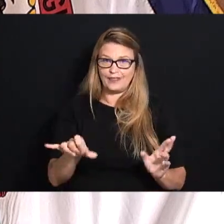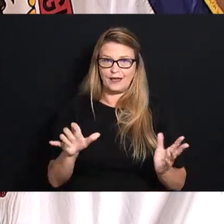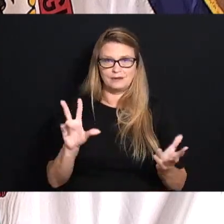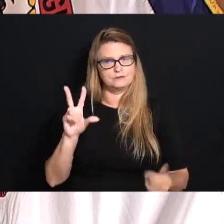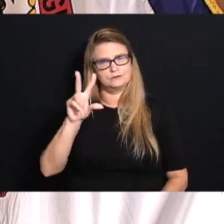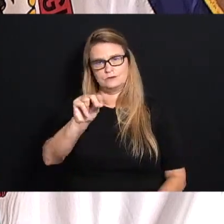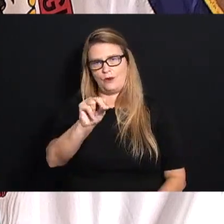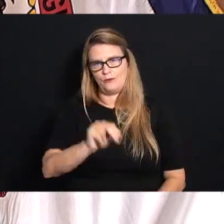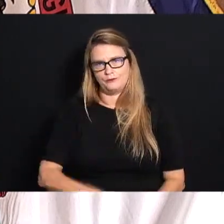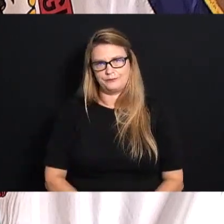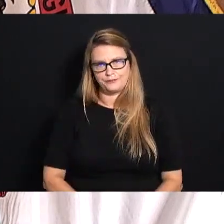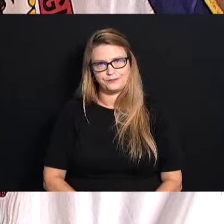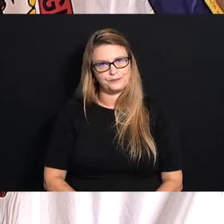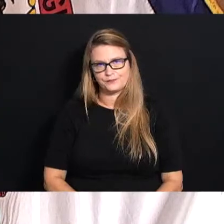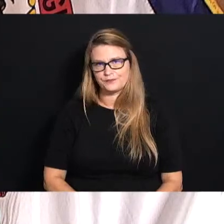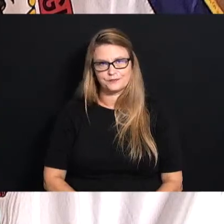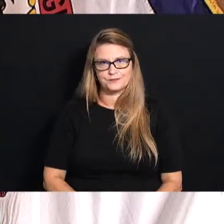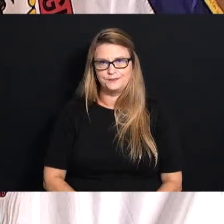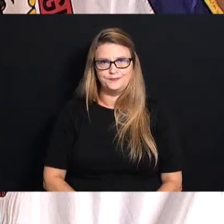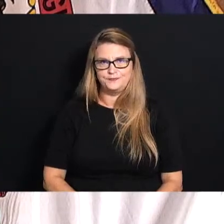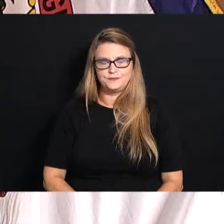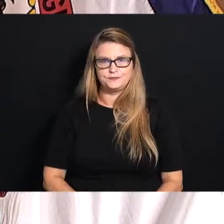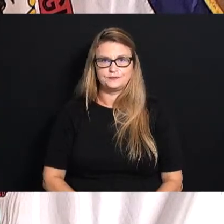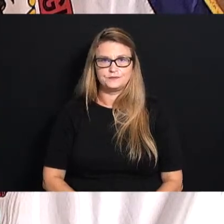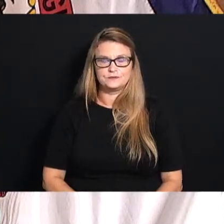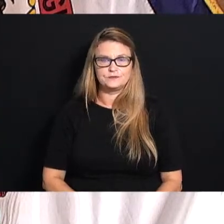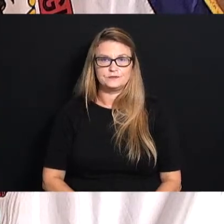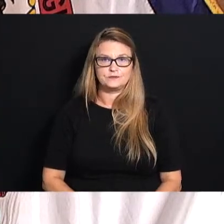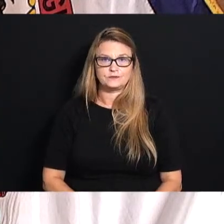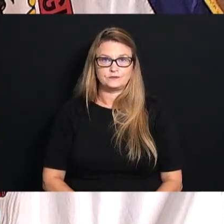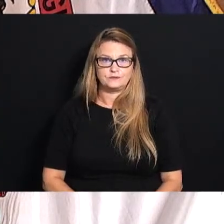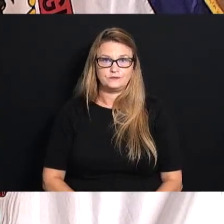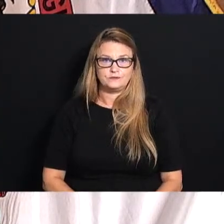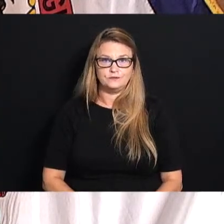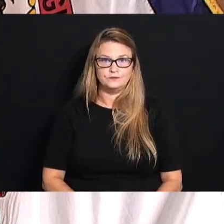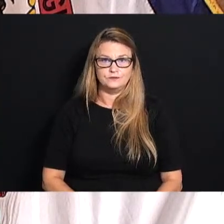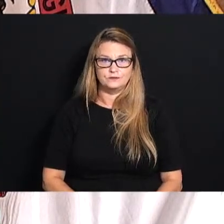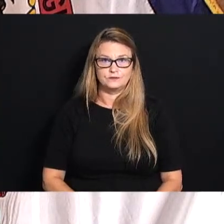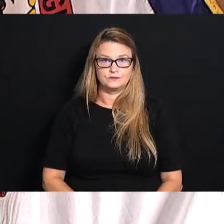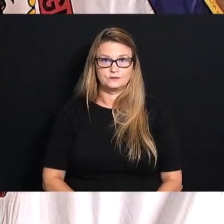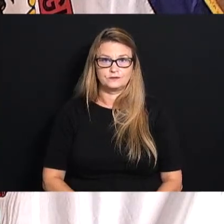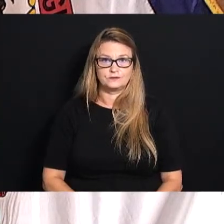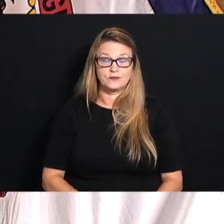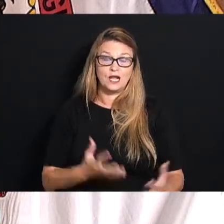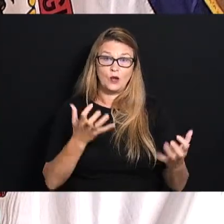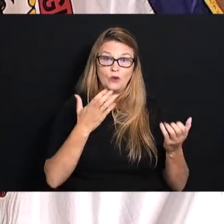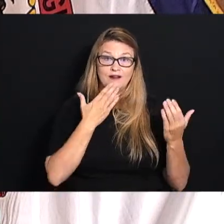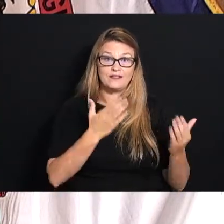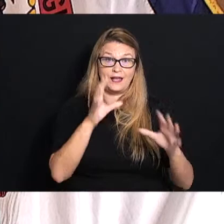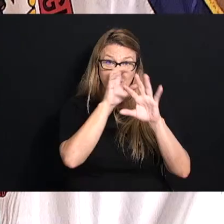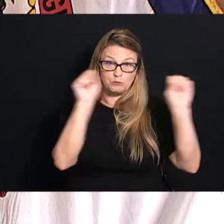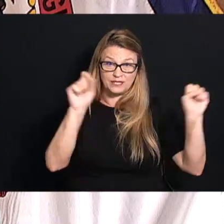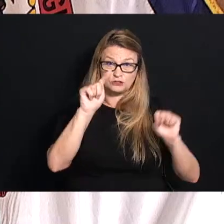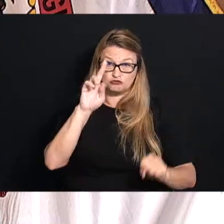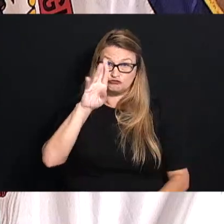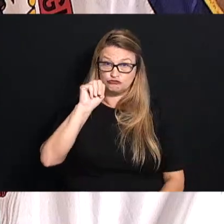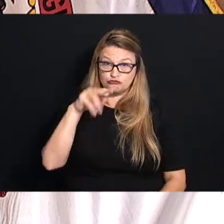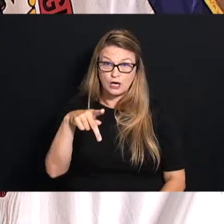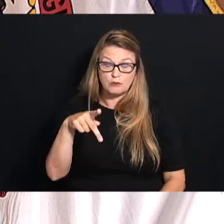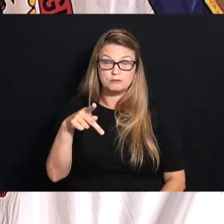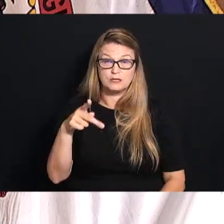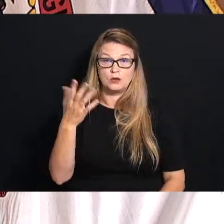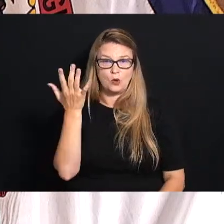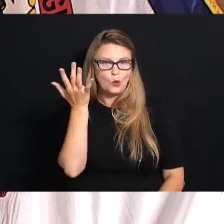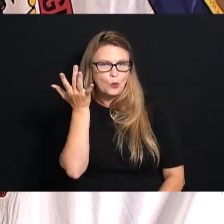do. Now, with all of that and everything, I thank President Trump so many times it's unbelievable,